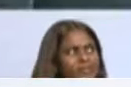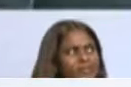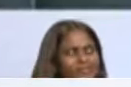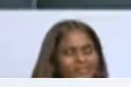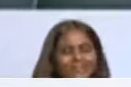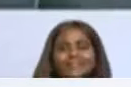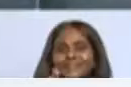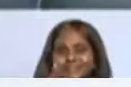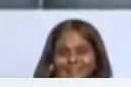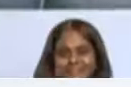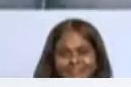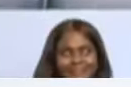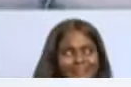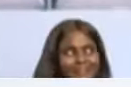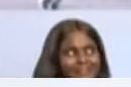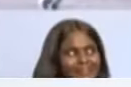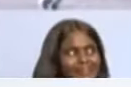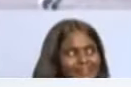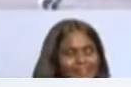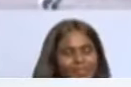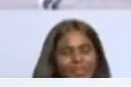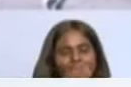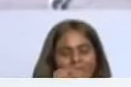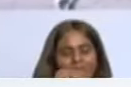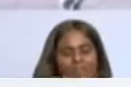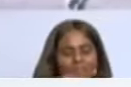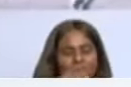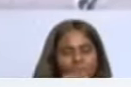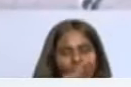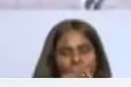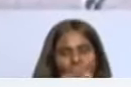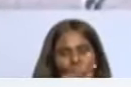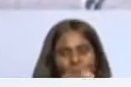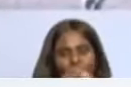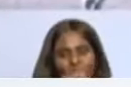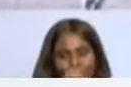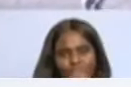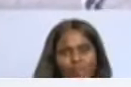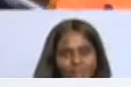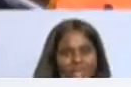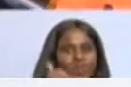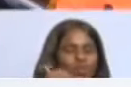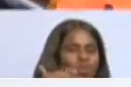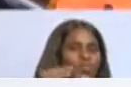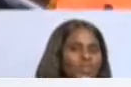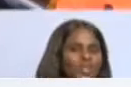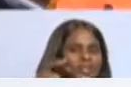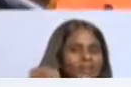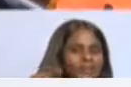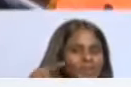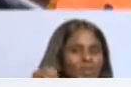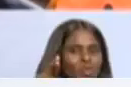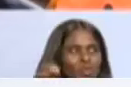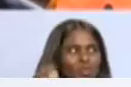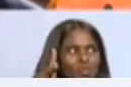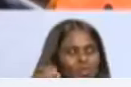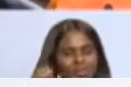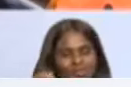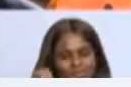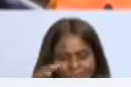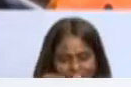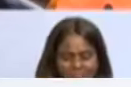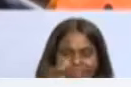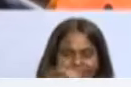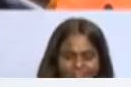wakwitu. And Mporokoso. Kumiesu kumporokoso. So, in addition,